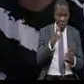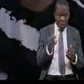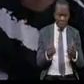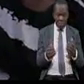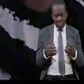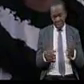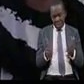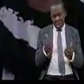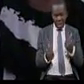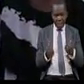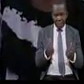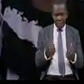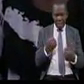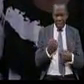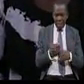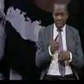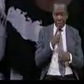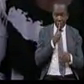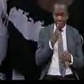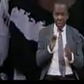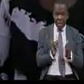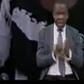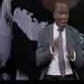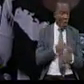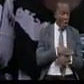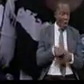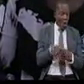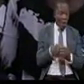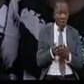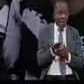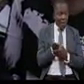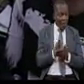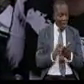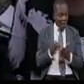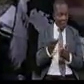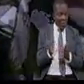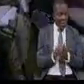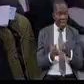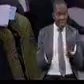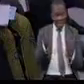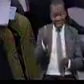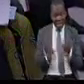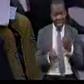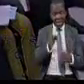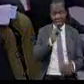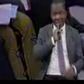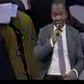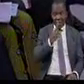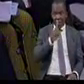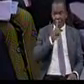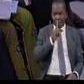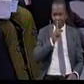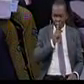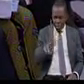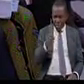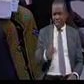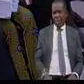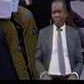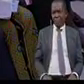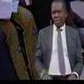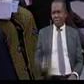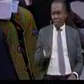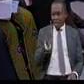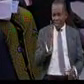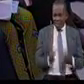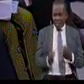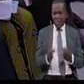genuine. All the spare parts are genuine. Should in case the car is breaking down on the road, and then